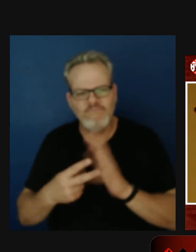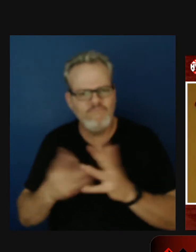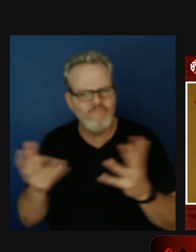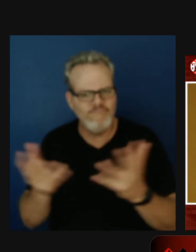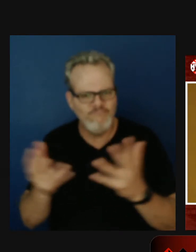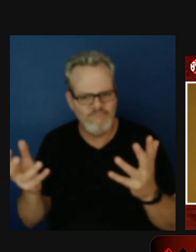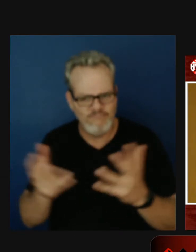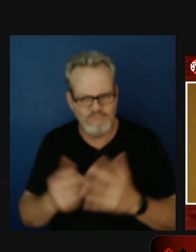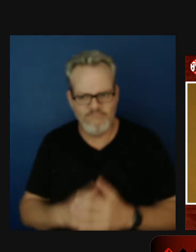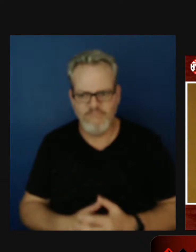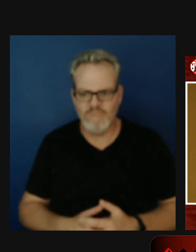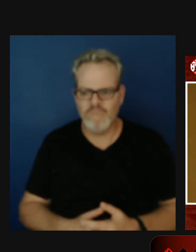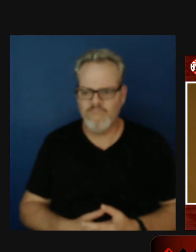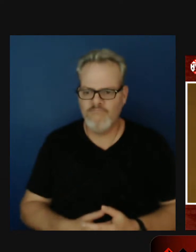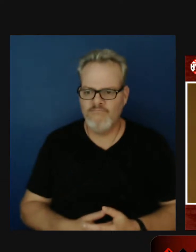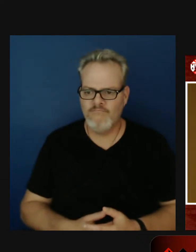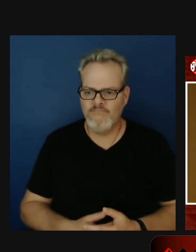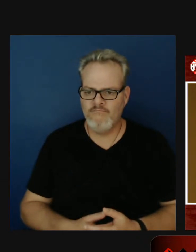lake.